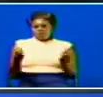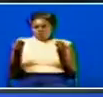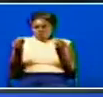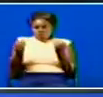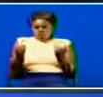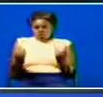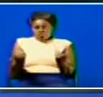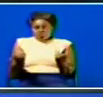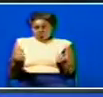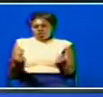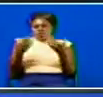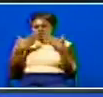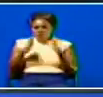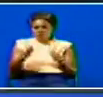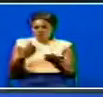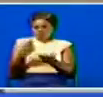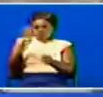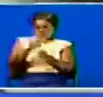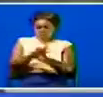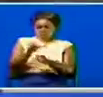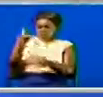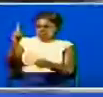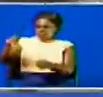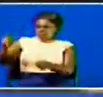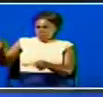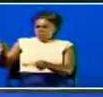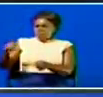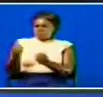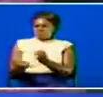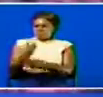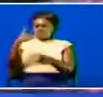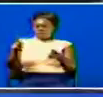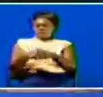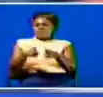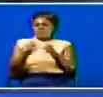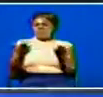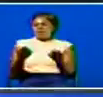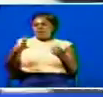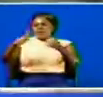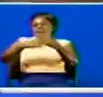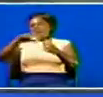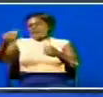of overcrowding at remand prison, the ODPP aims to launch the same initiative at 9 other